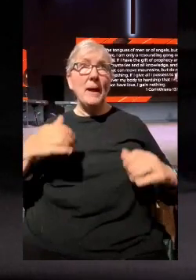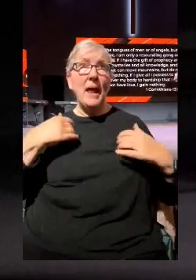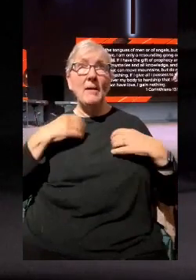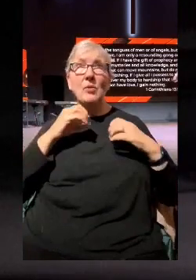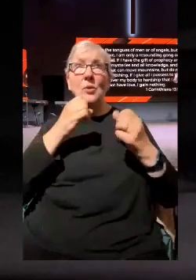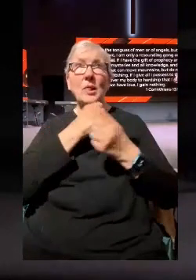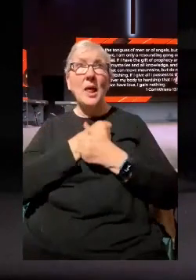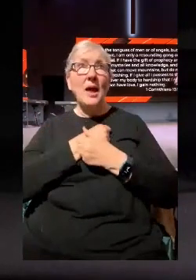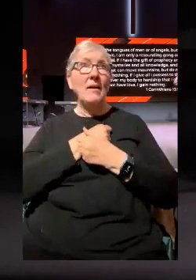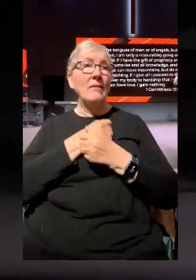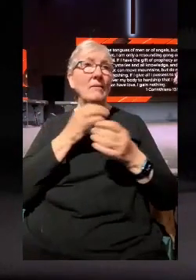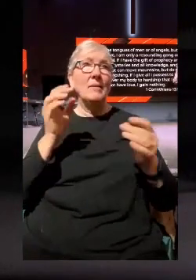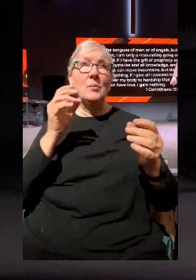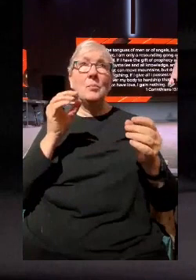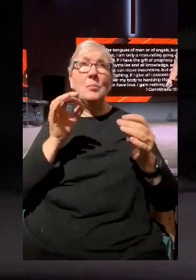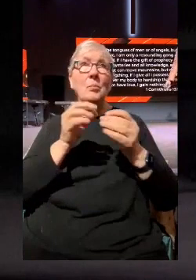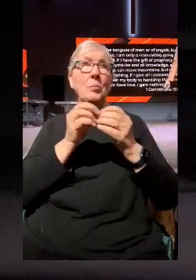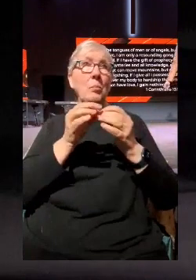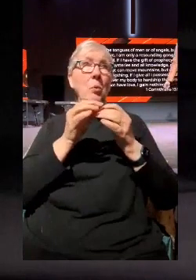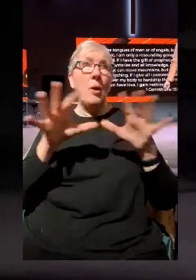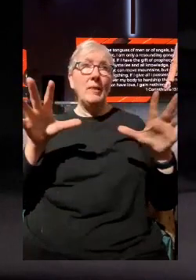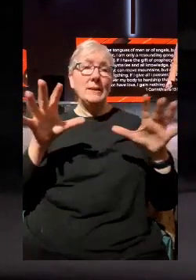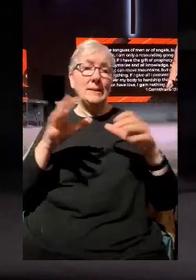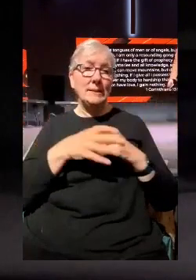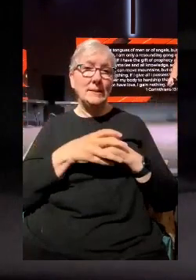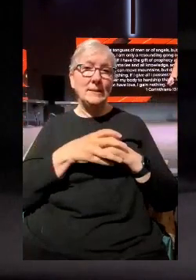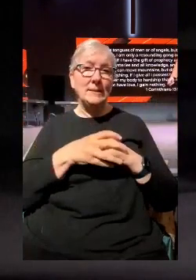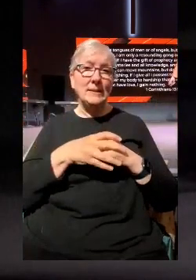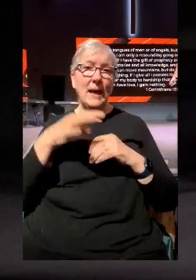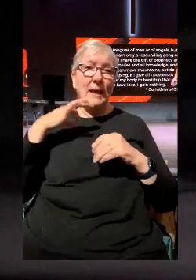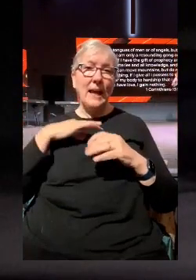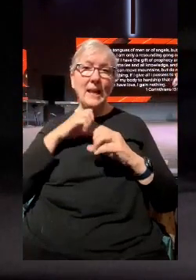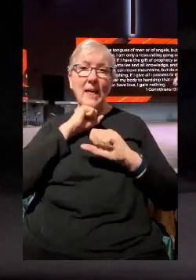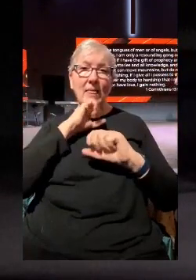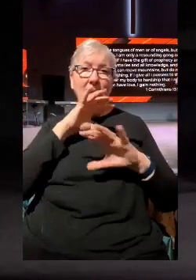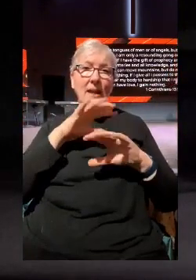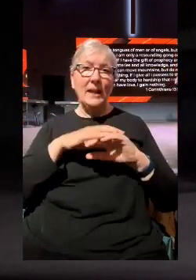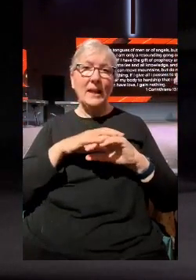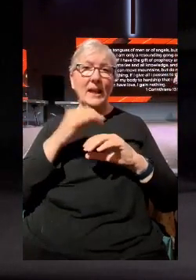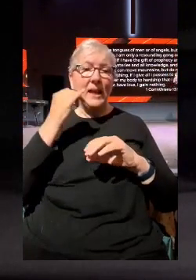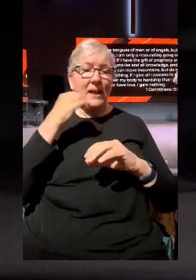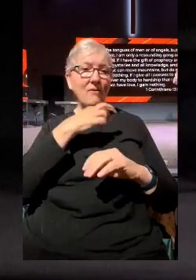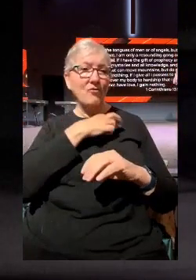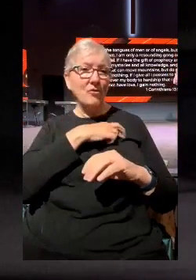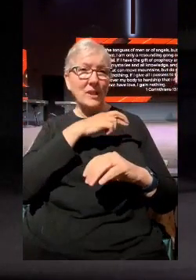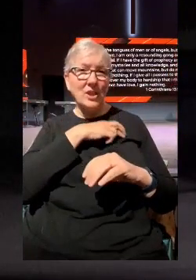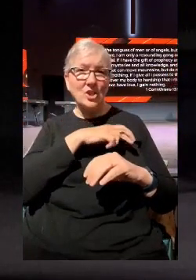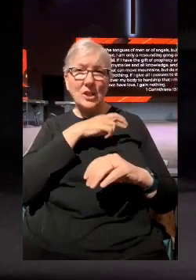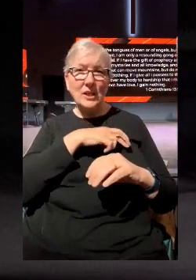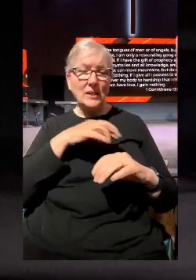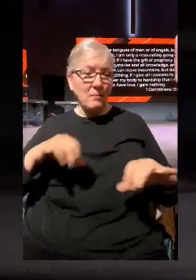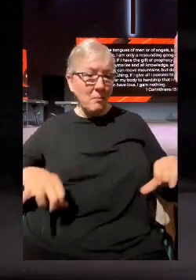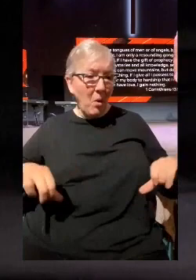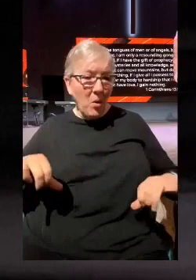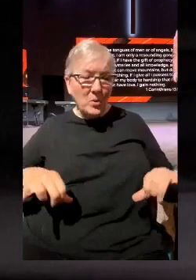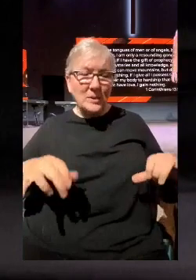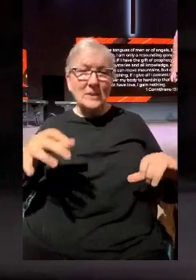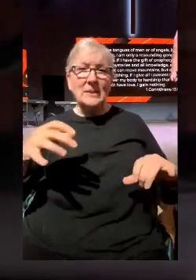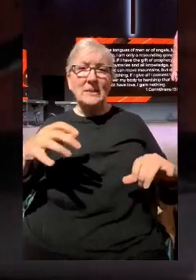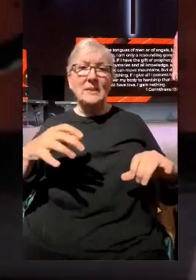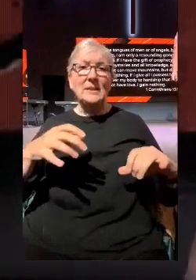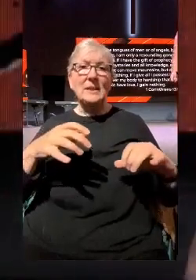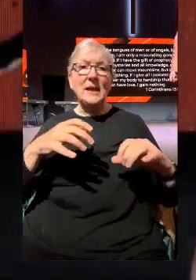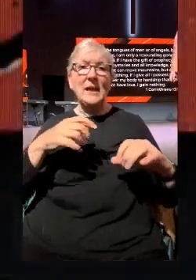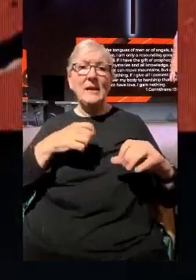Religion is pointless if it doesn't care about justice, if it's devoid of mercy, if it lacks humility, if it's steeped in anger and causes